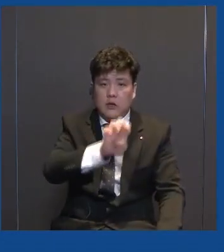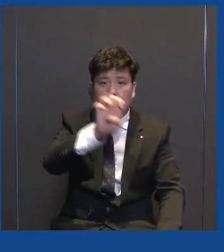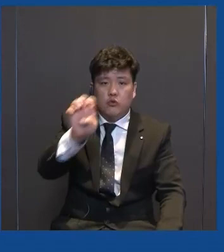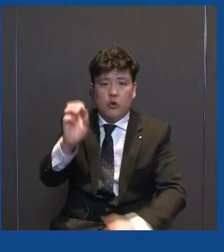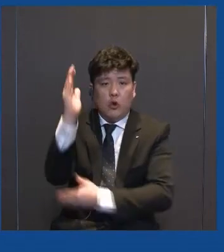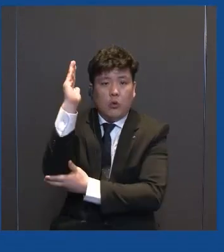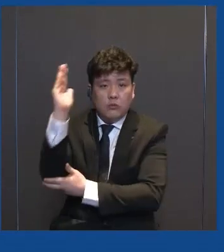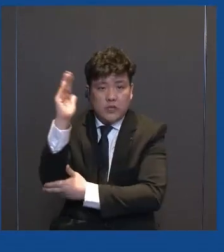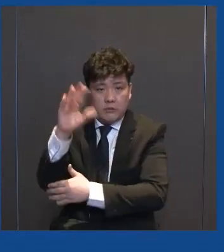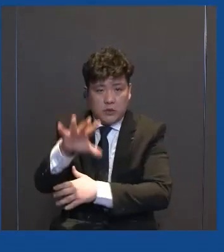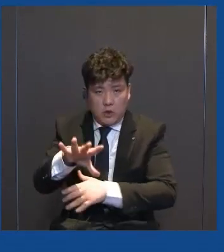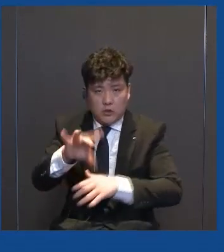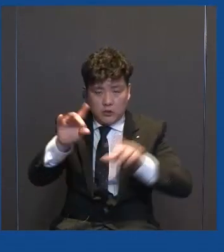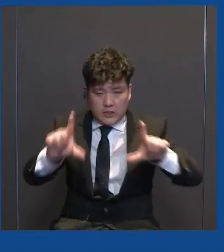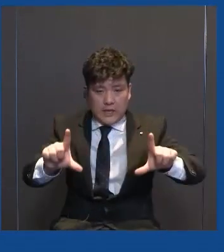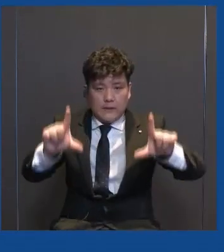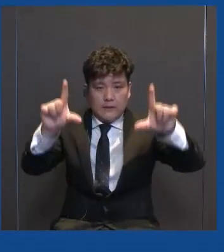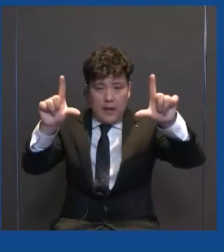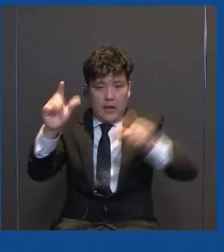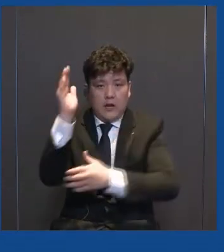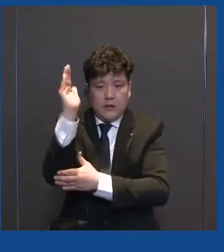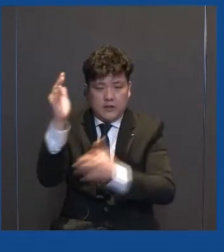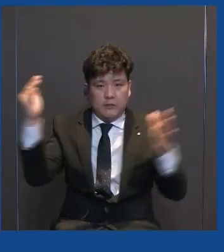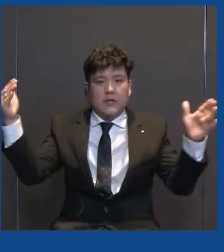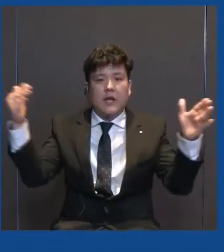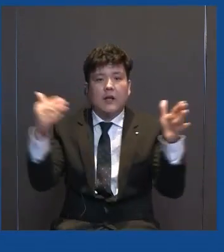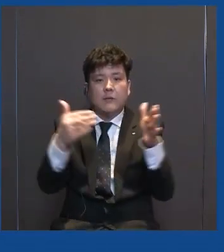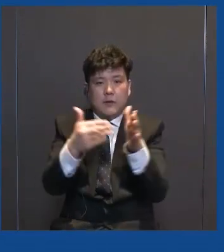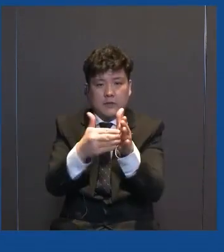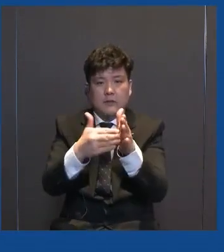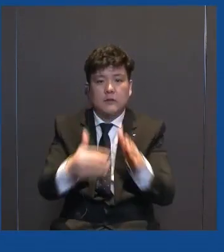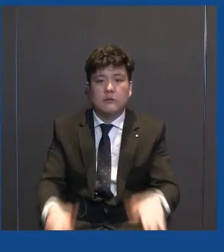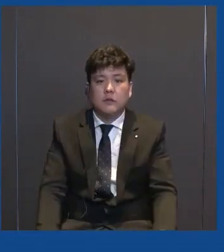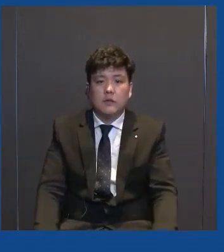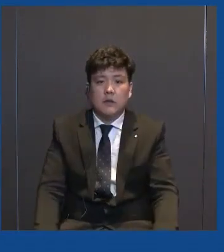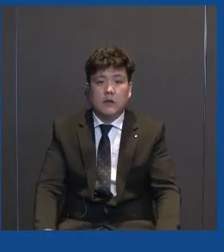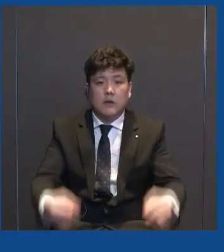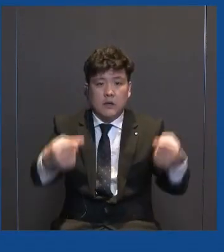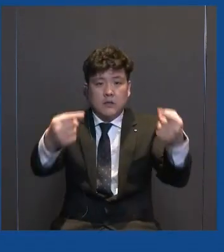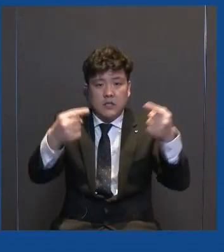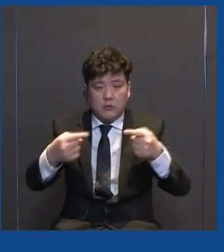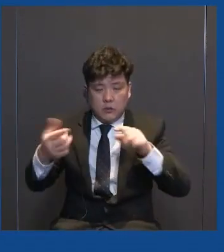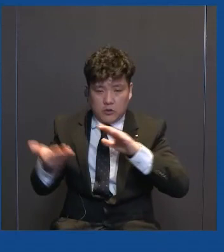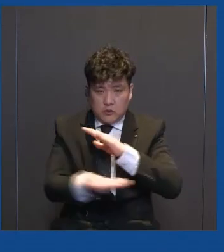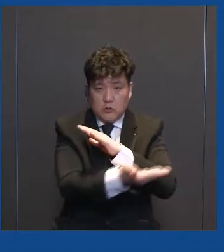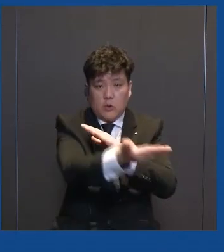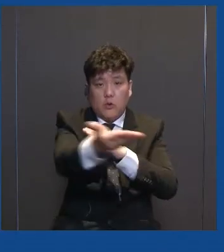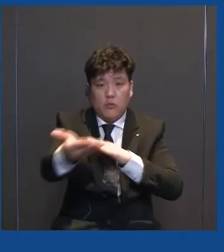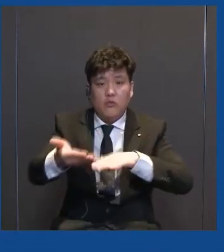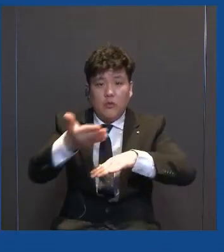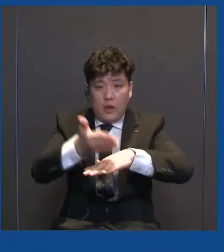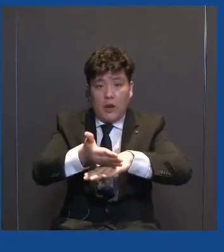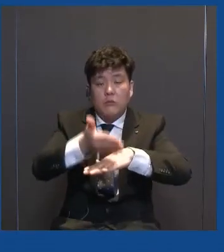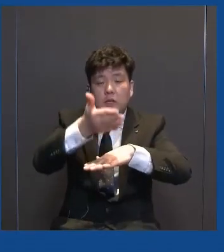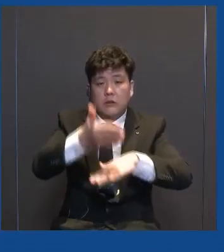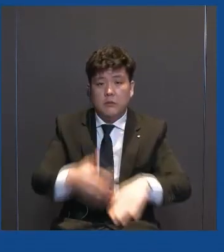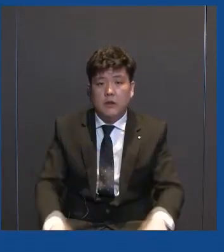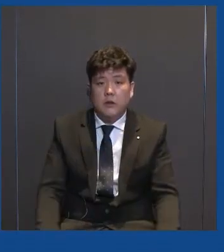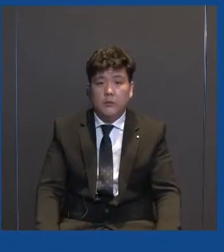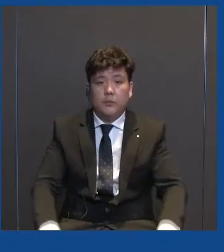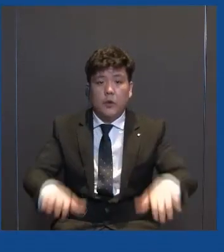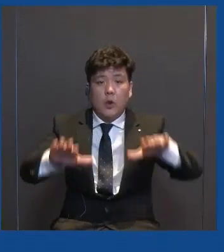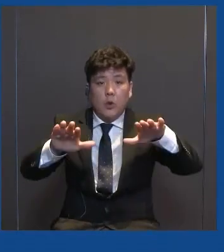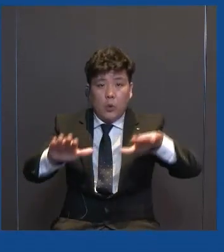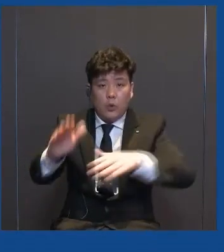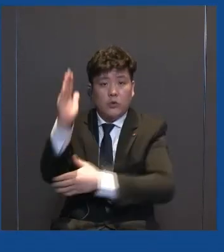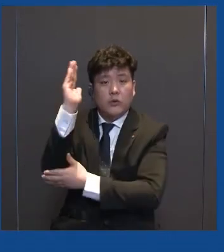Older Persons. Thank you very much for being here with us till the end, and I hope you all enjoyed today's seminar, and